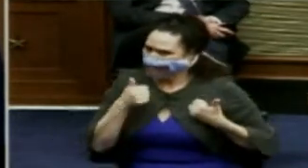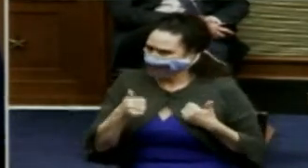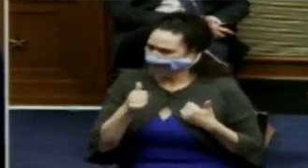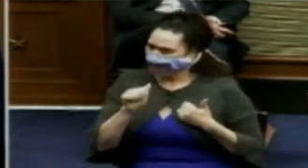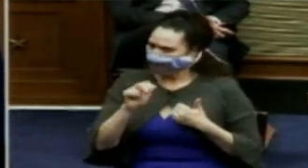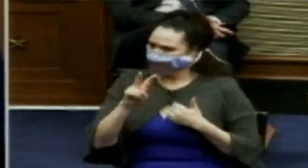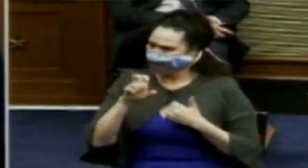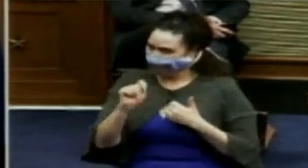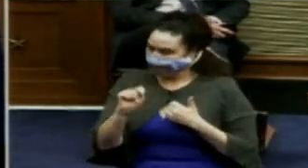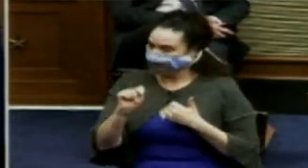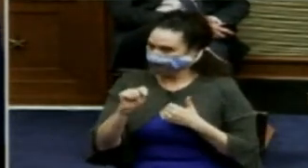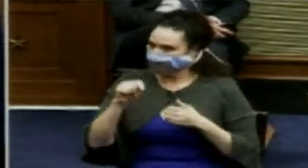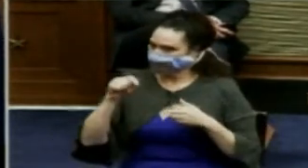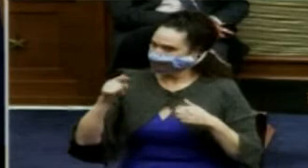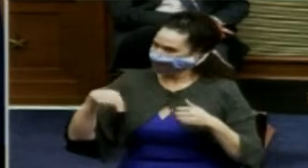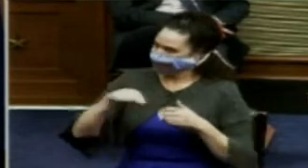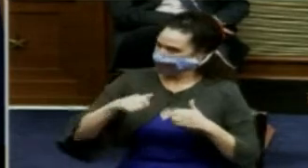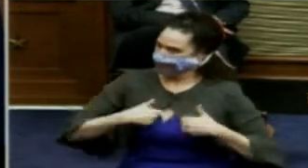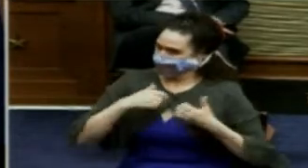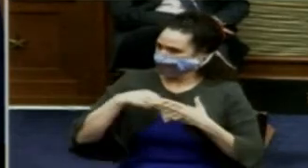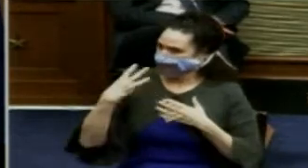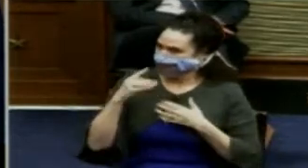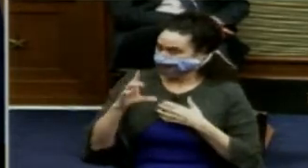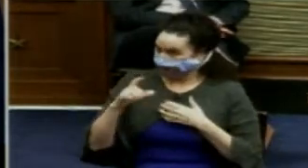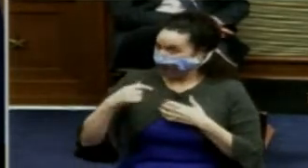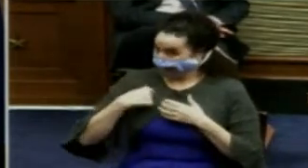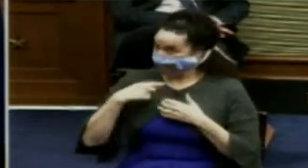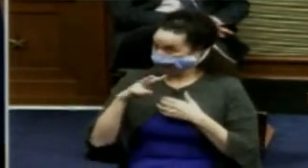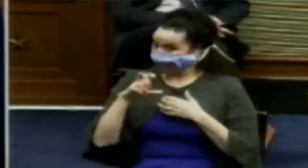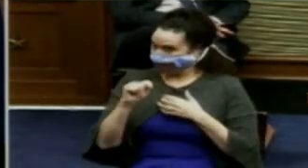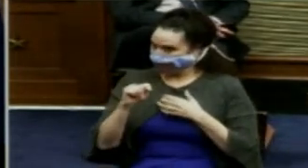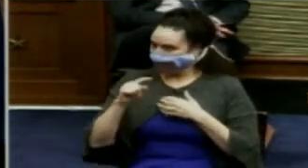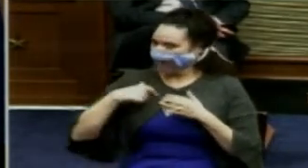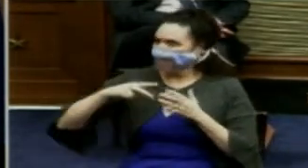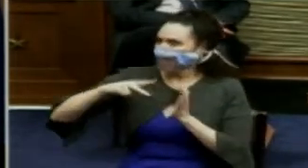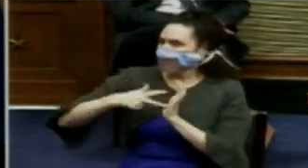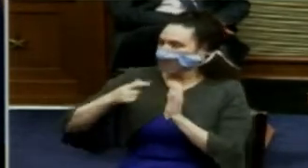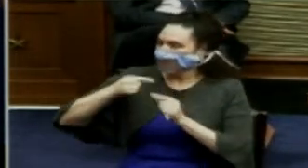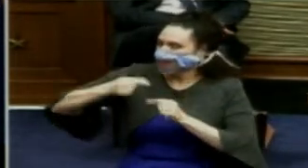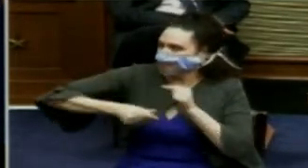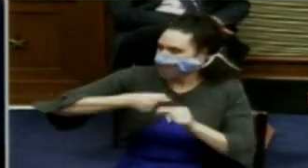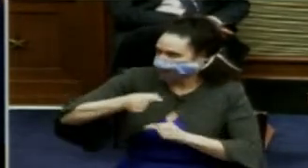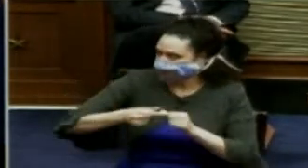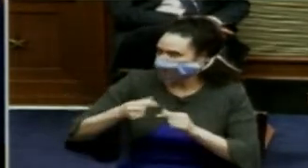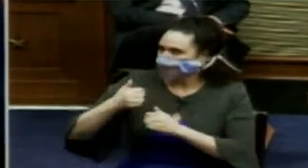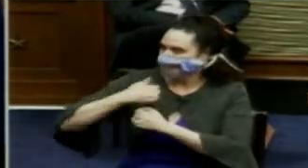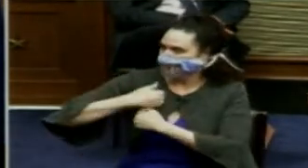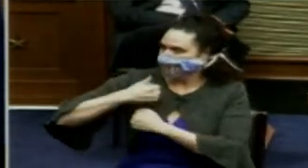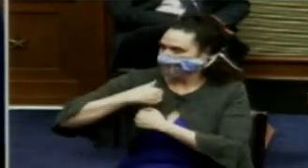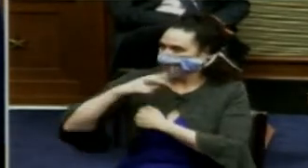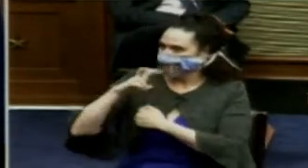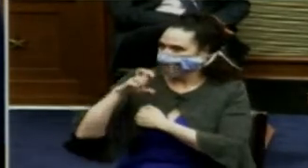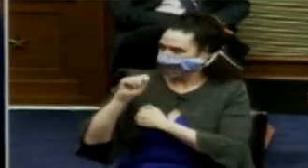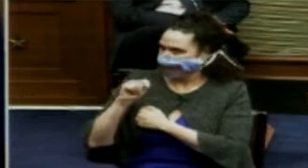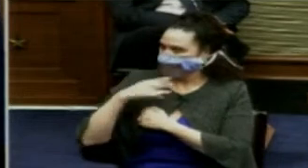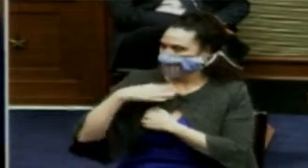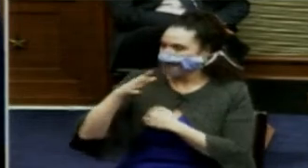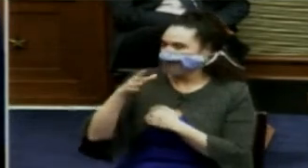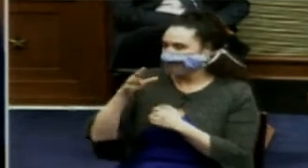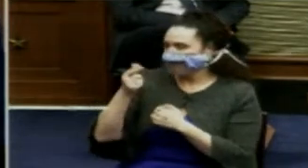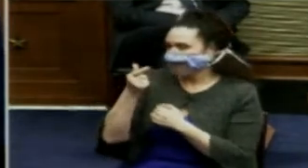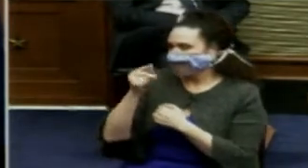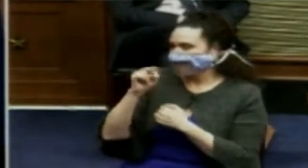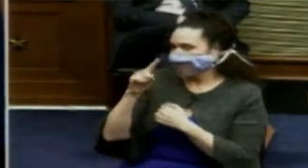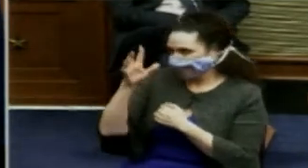one of those veterans. I'm a 3rd-generation military veteran, in fact. My grandfather served in the trenches